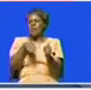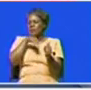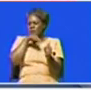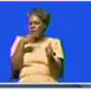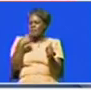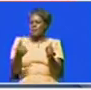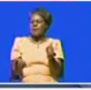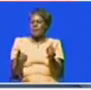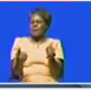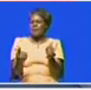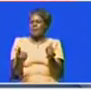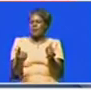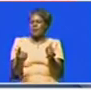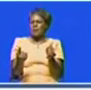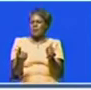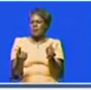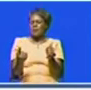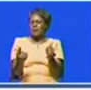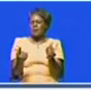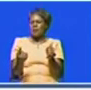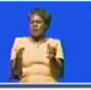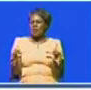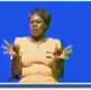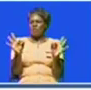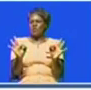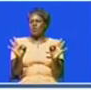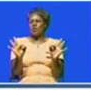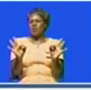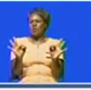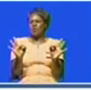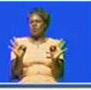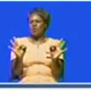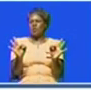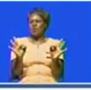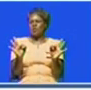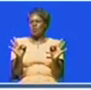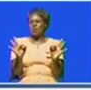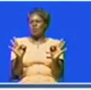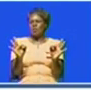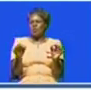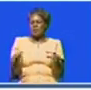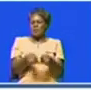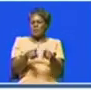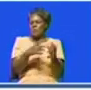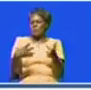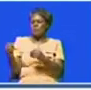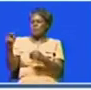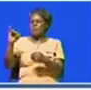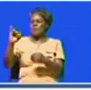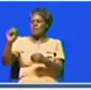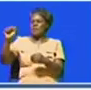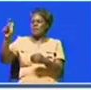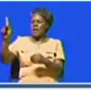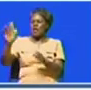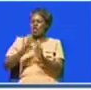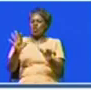said, you know, to those officials that you want out, that they will go the way of Isaac Hassan. There will be